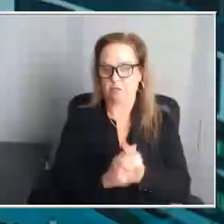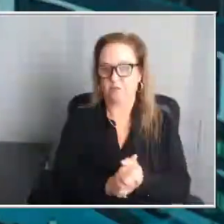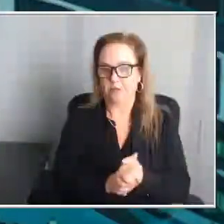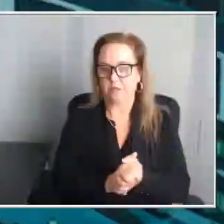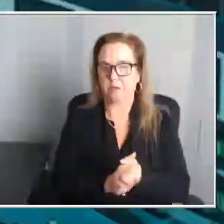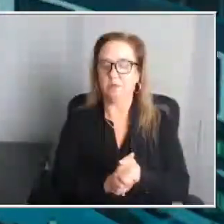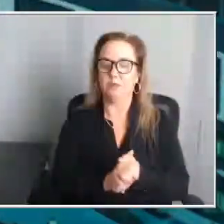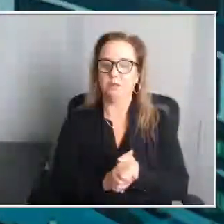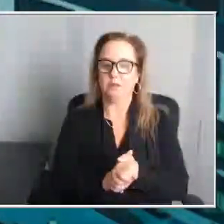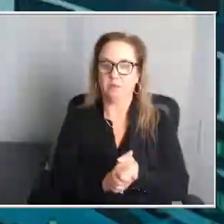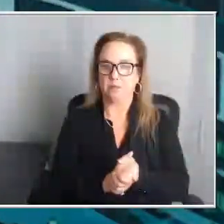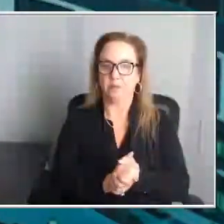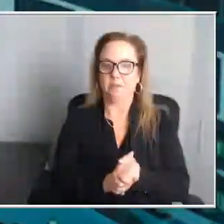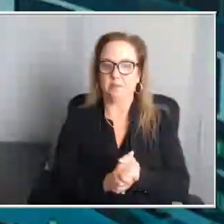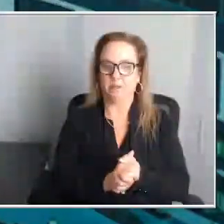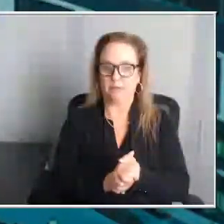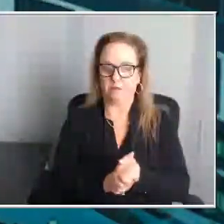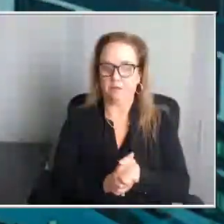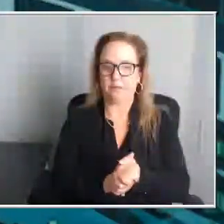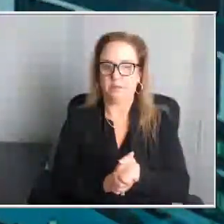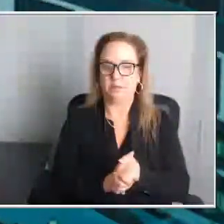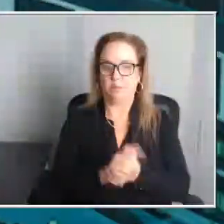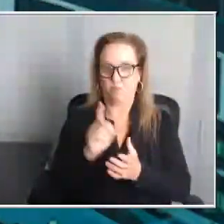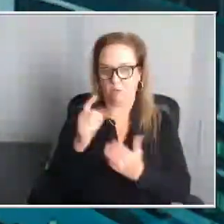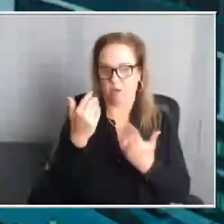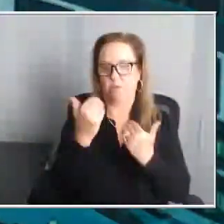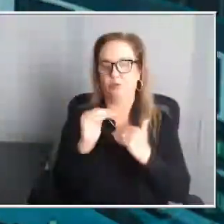restrictions. And most of Wasn't those are really